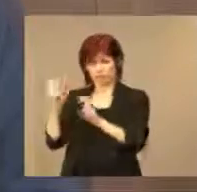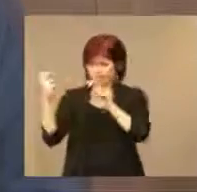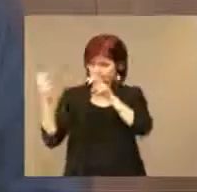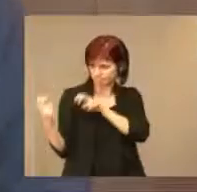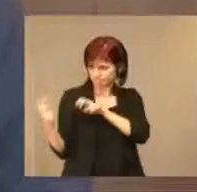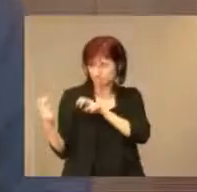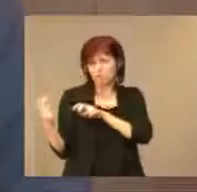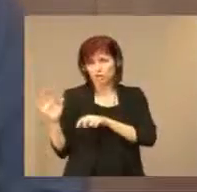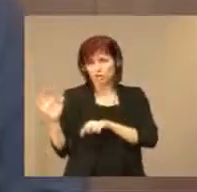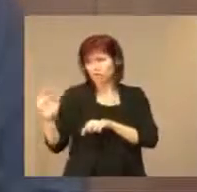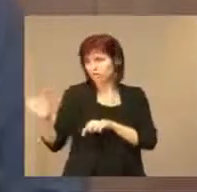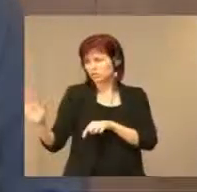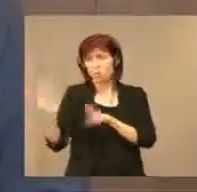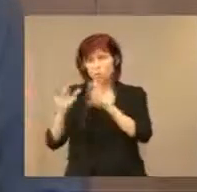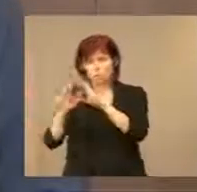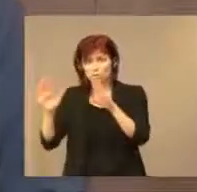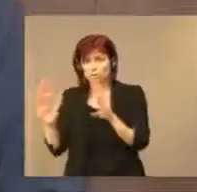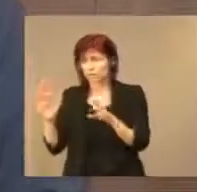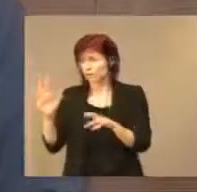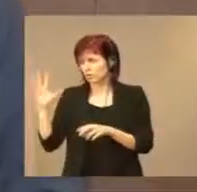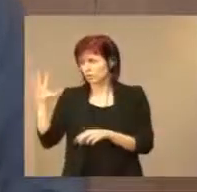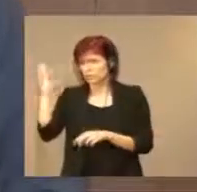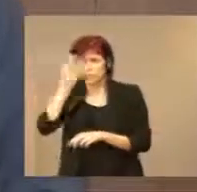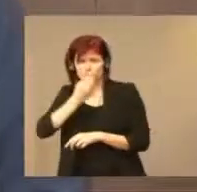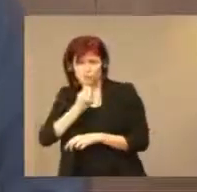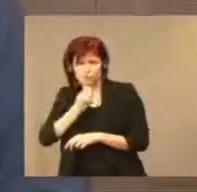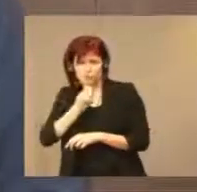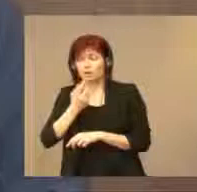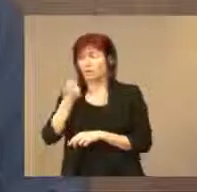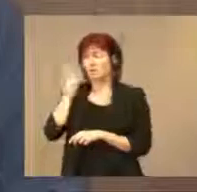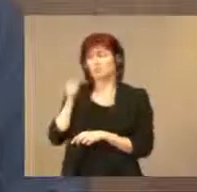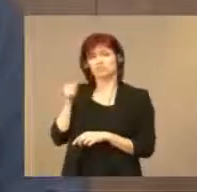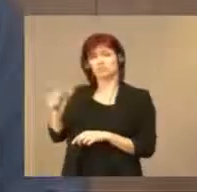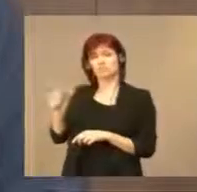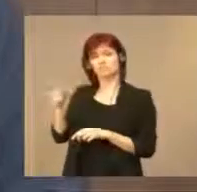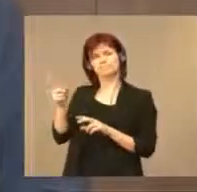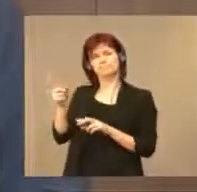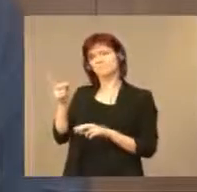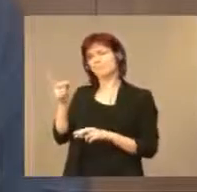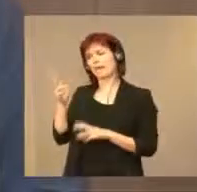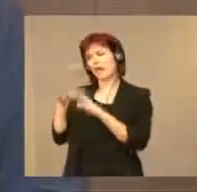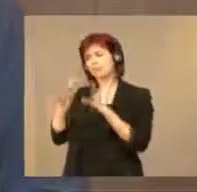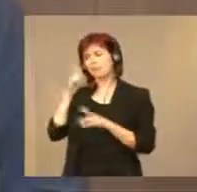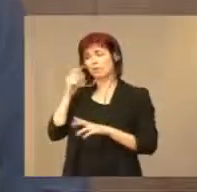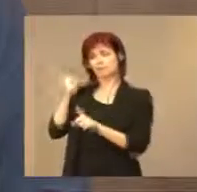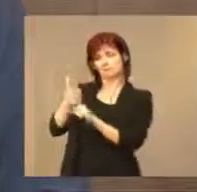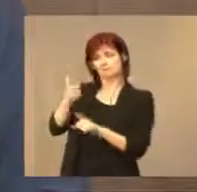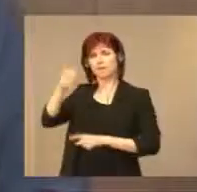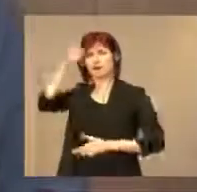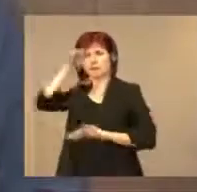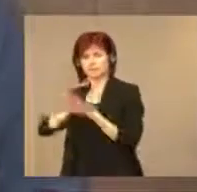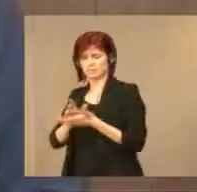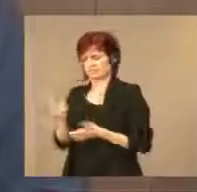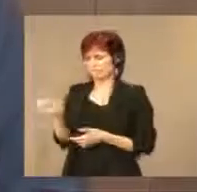in her very beautiful home, this was her home for her husband and her, and it was